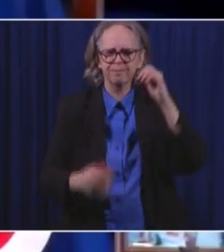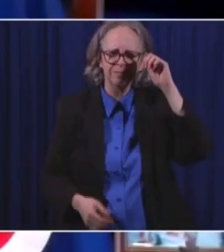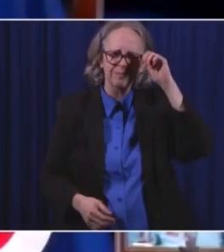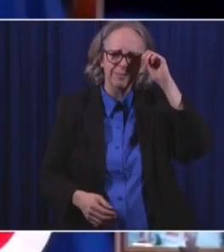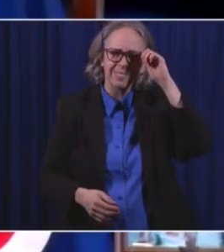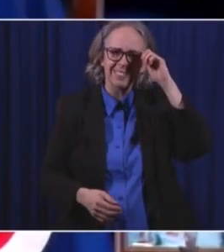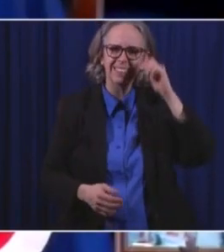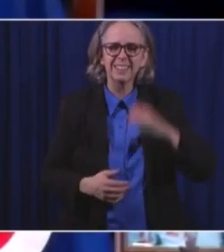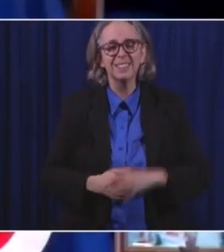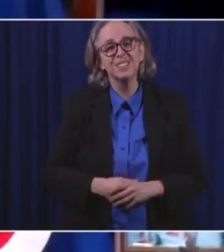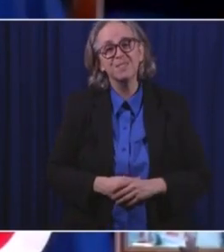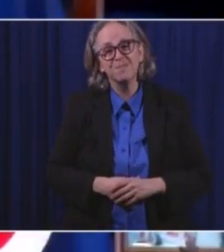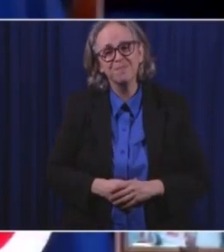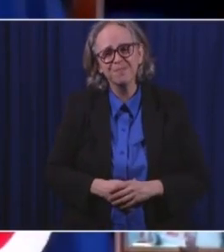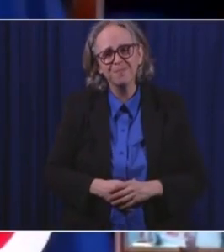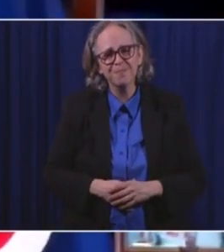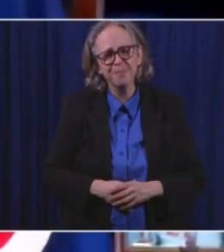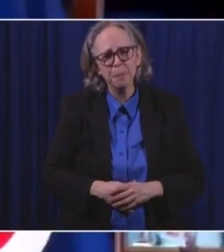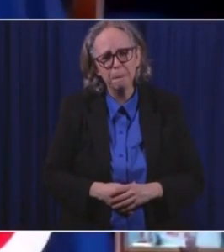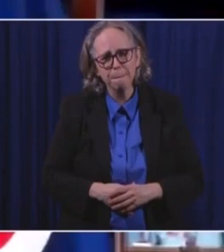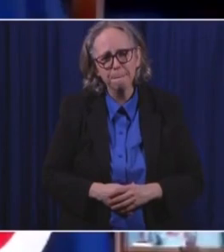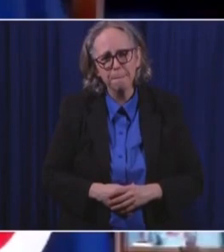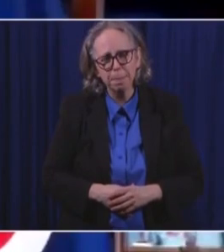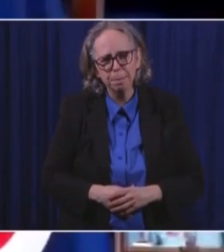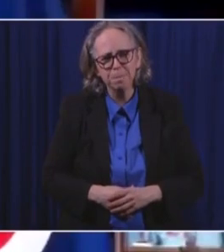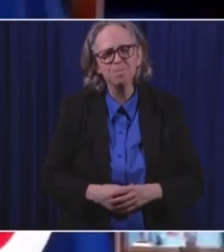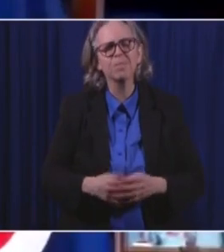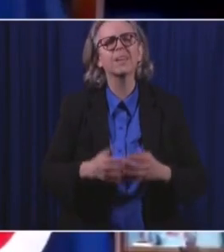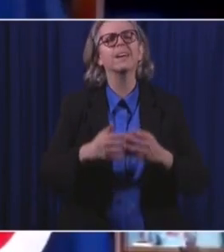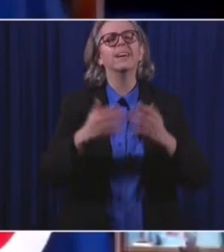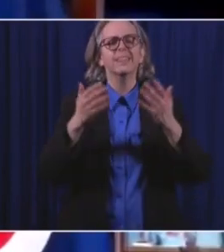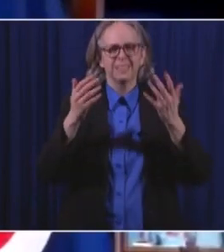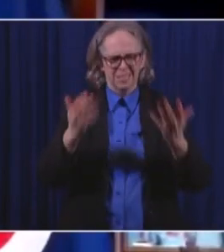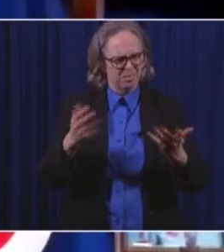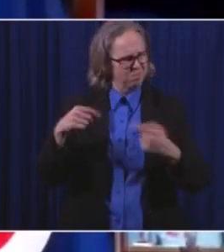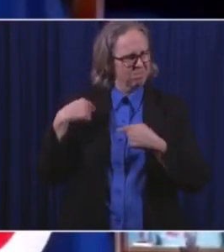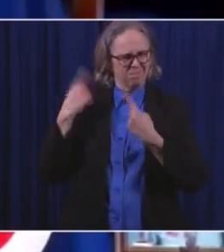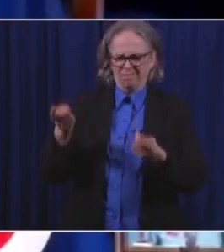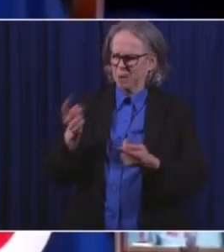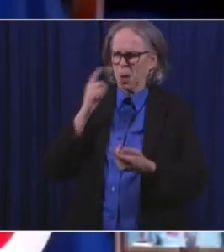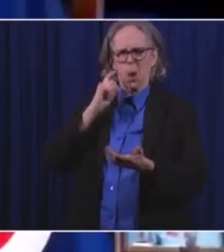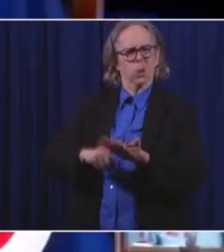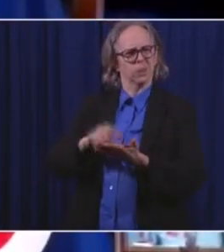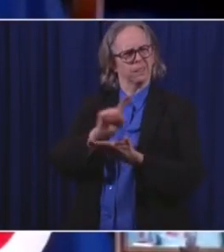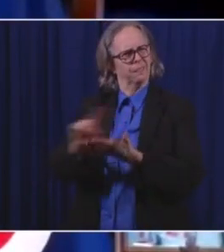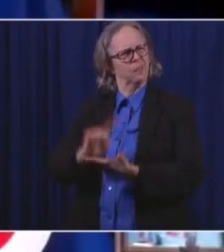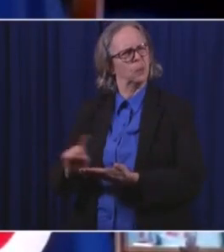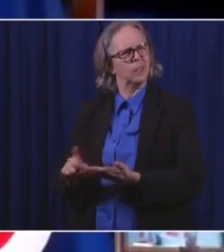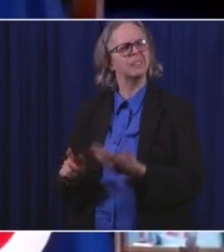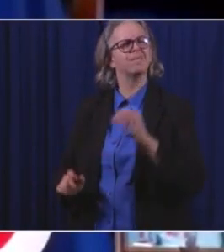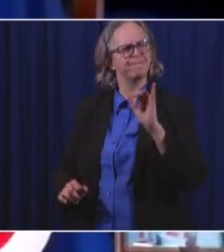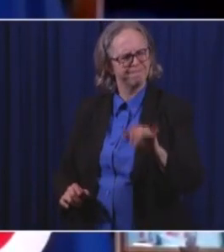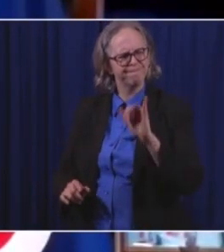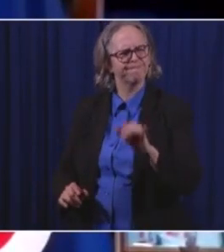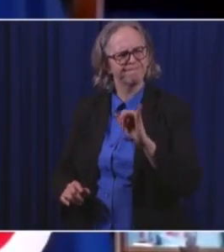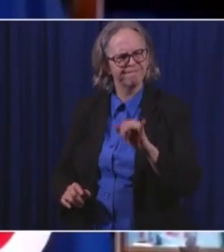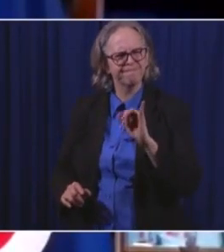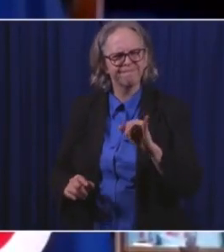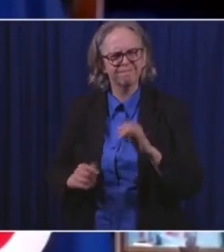is something that has occurred in Ohio over the last couple of weeks. We've had some significant announcements that I know sometimes